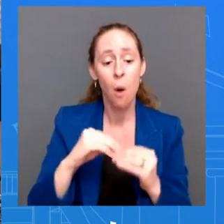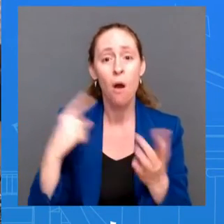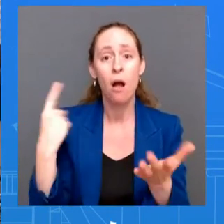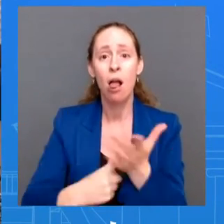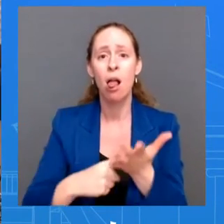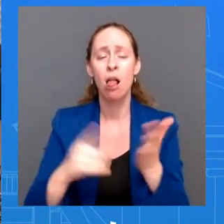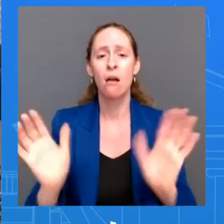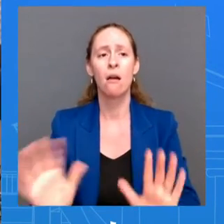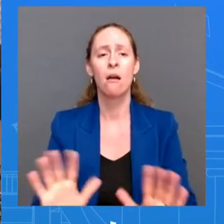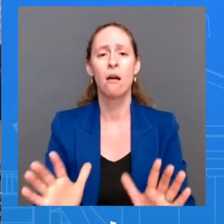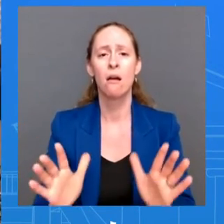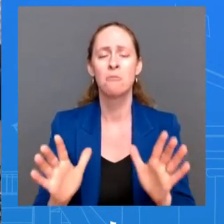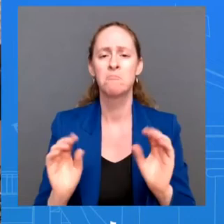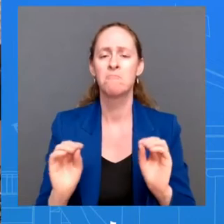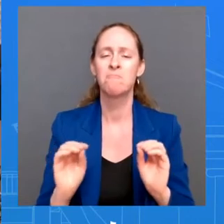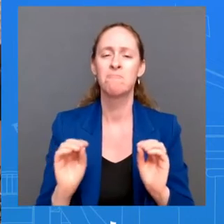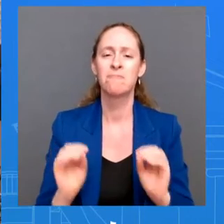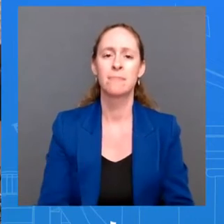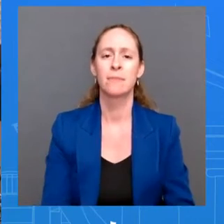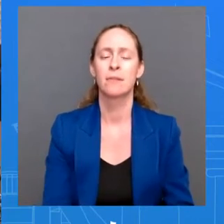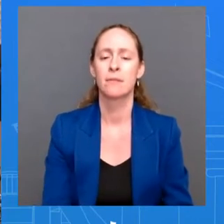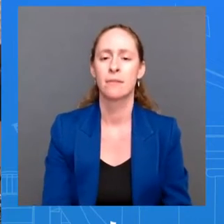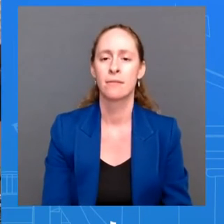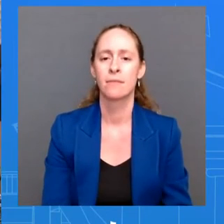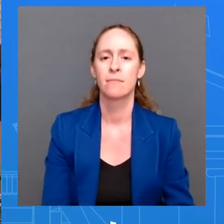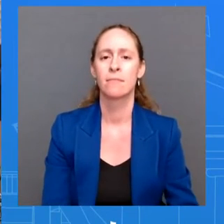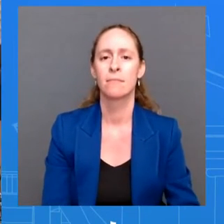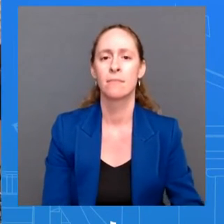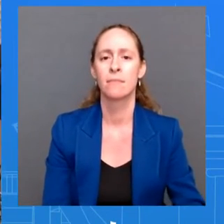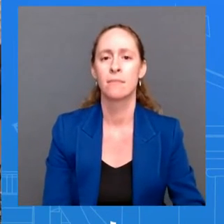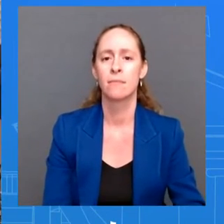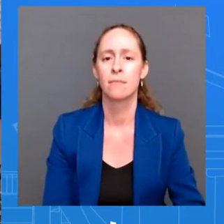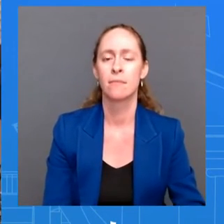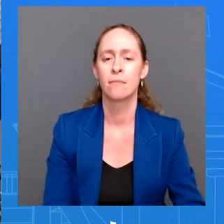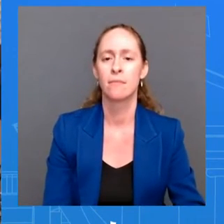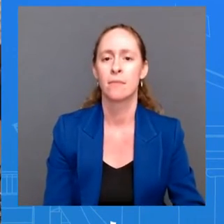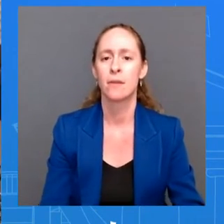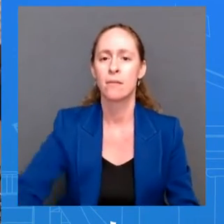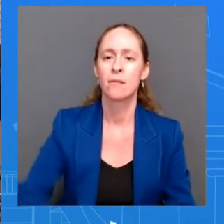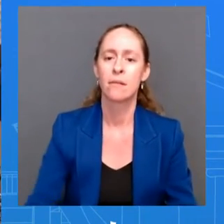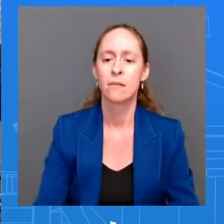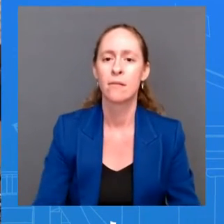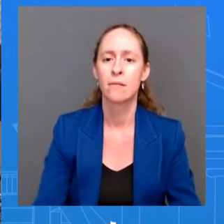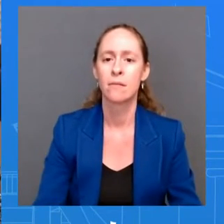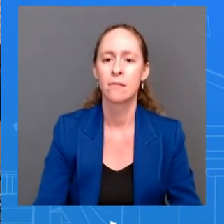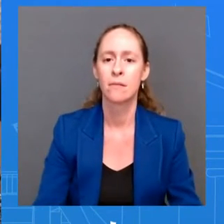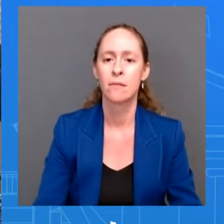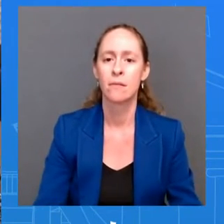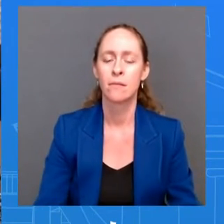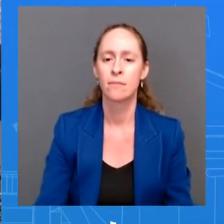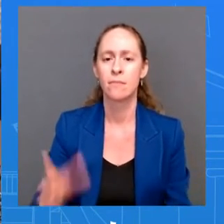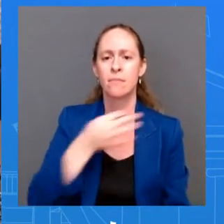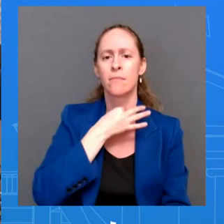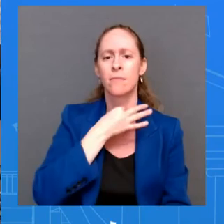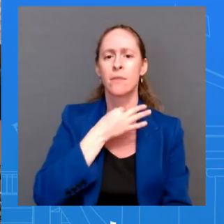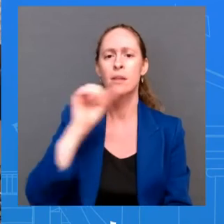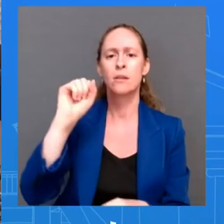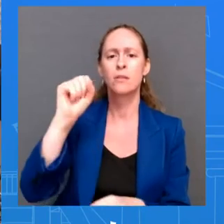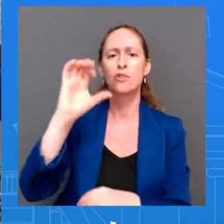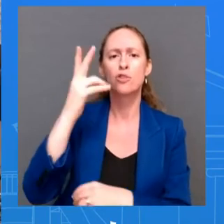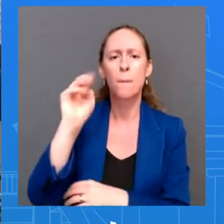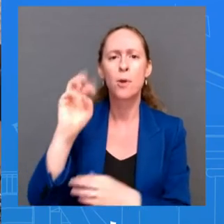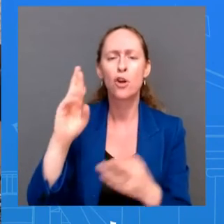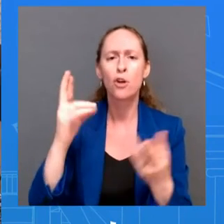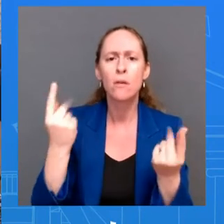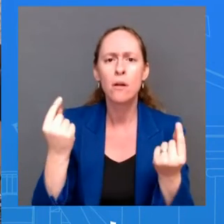in the Manchin-Schumer sort of deal in the reconciliation bill. Everyone's just had a beat to be able to kind of dig into the bill text, and we're